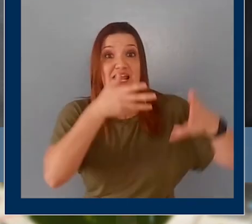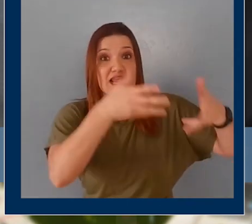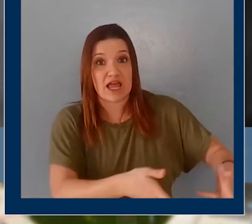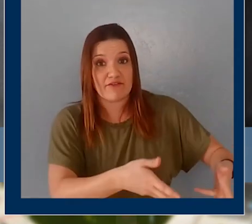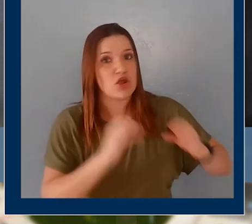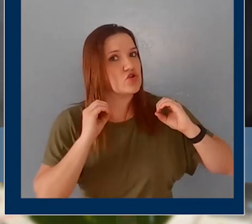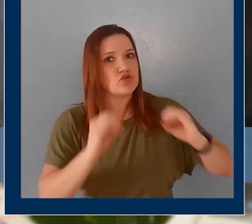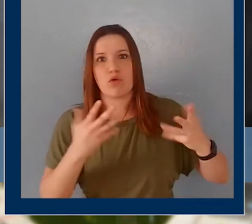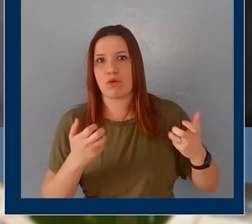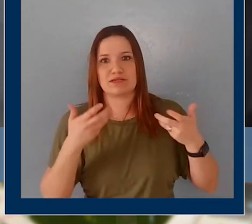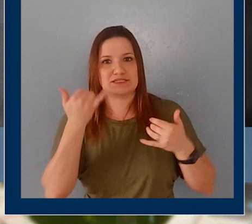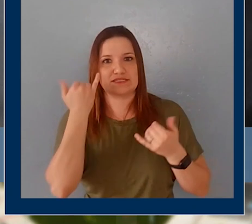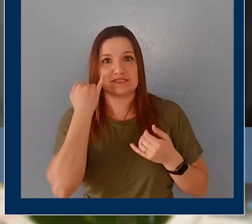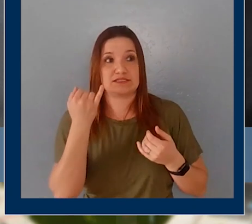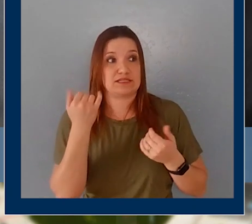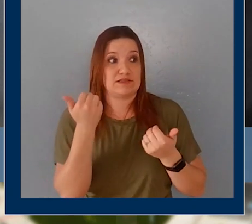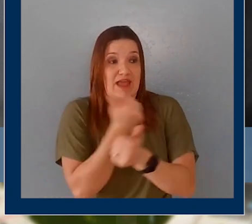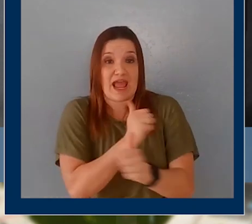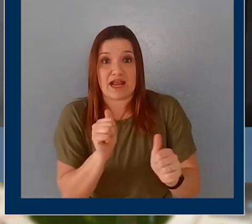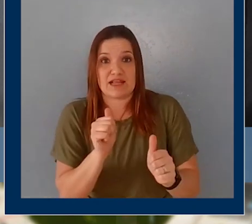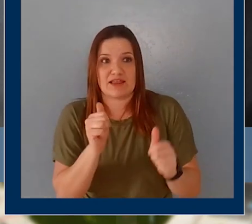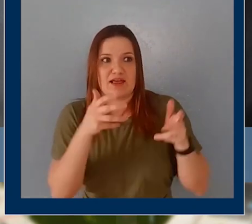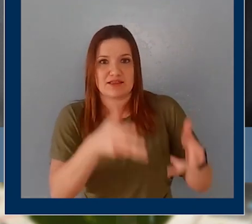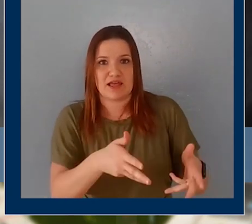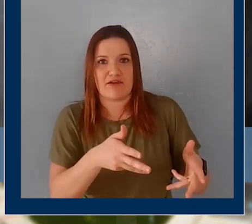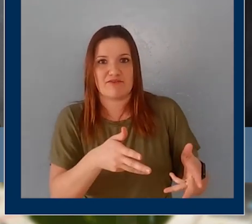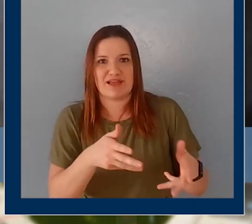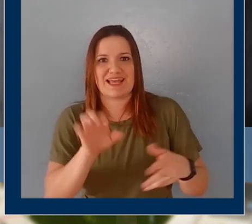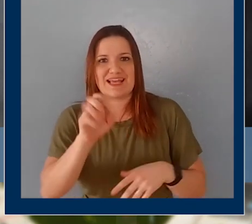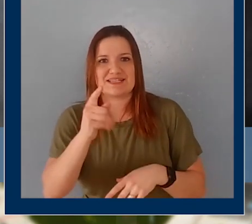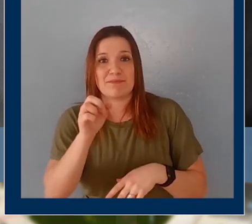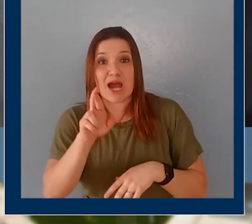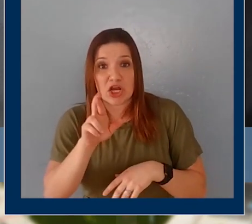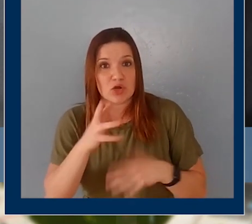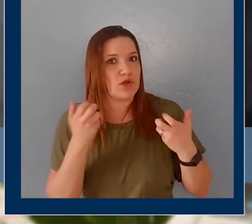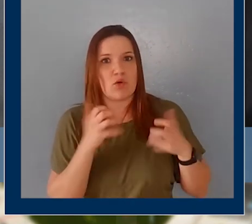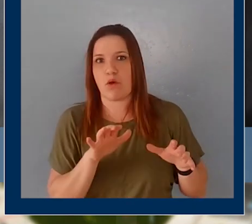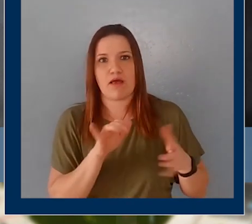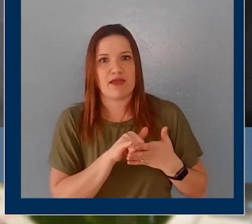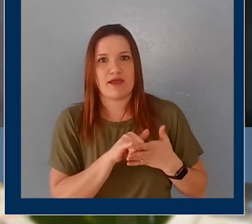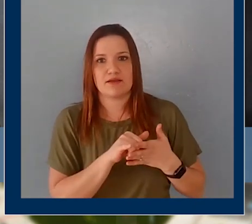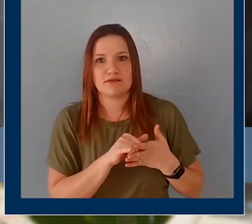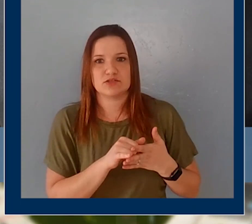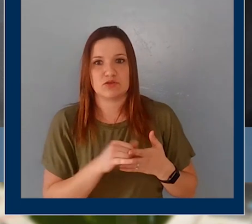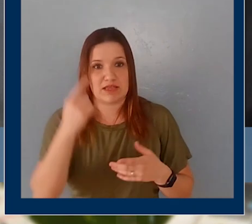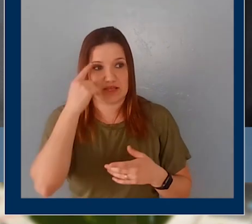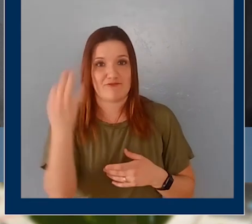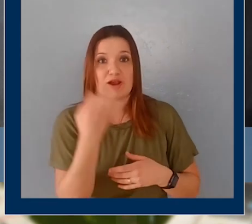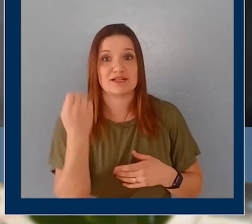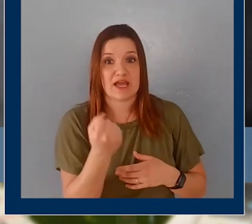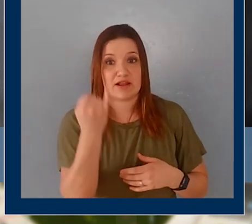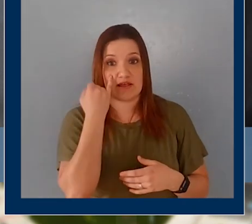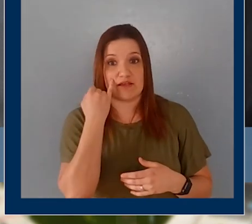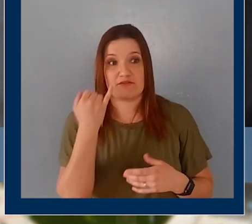vaccinated. But that's resulted in a lot of vaccine being left over, and nobody wants to see any vaccine expire.